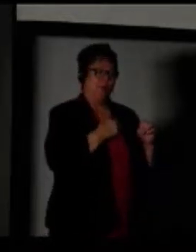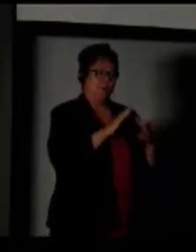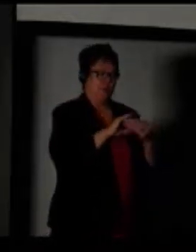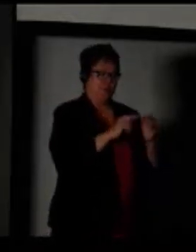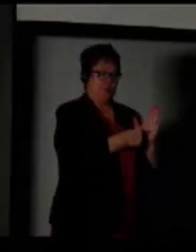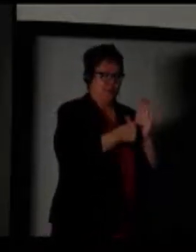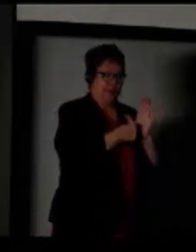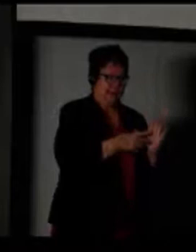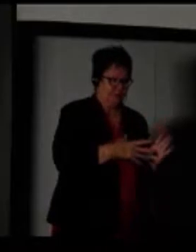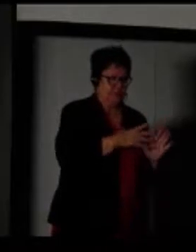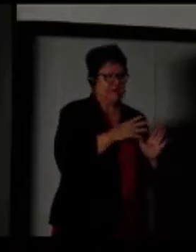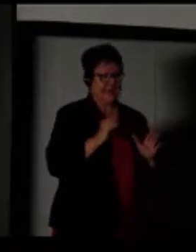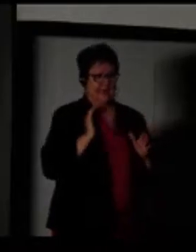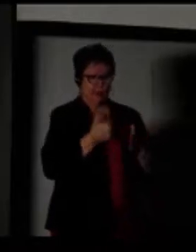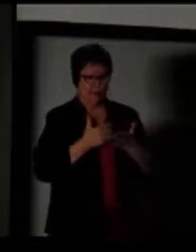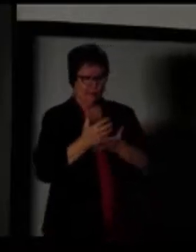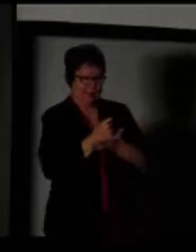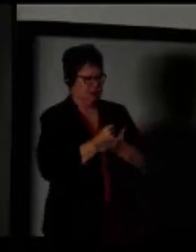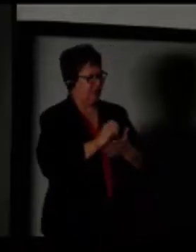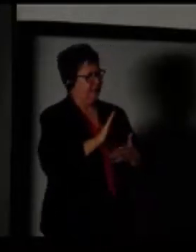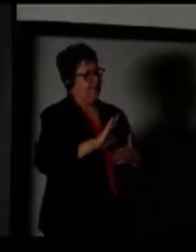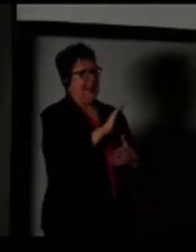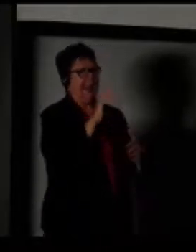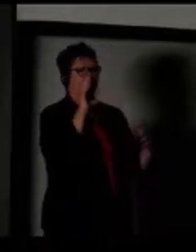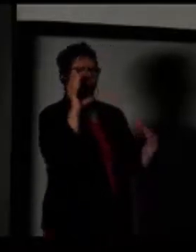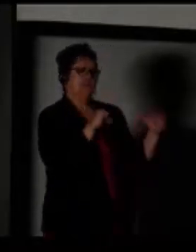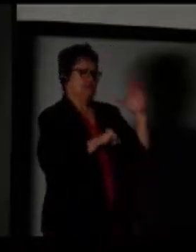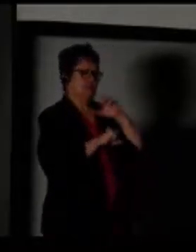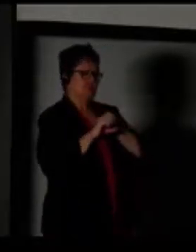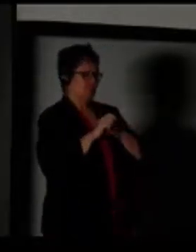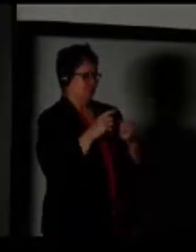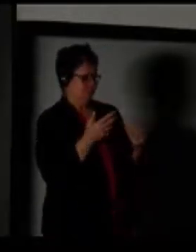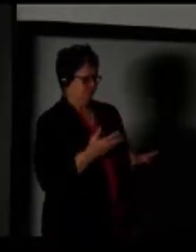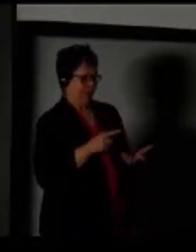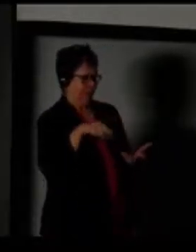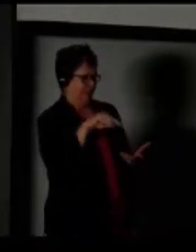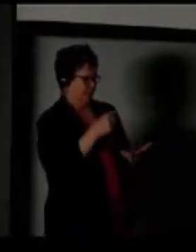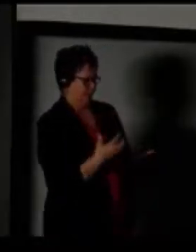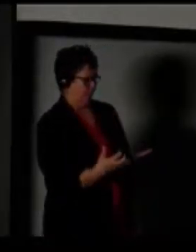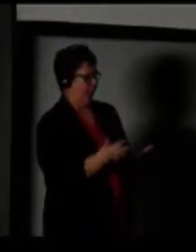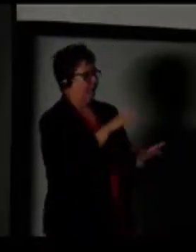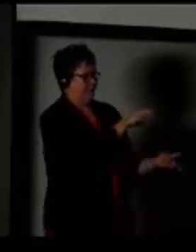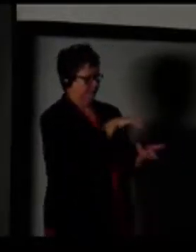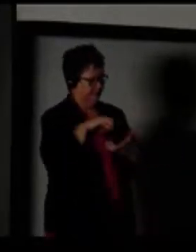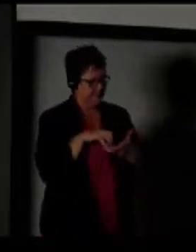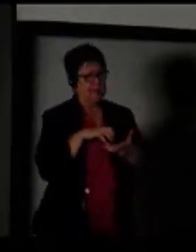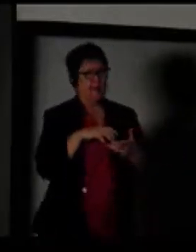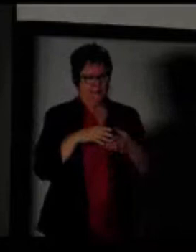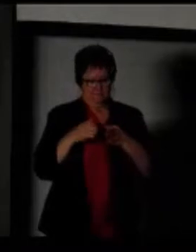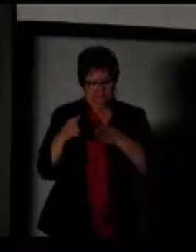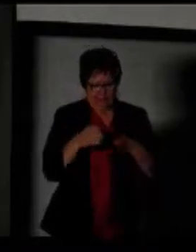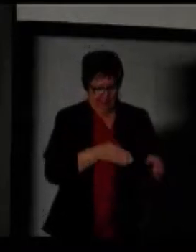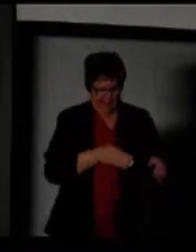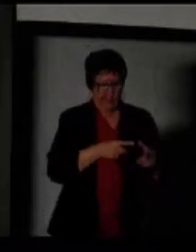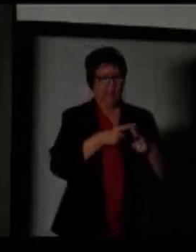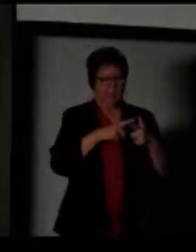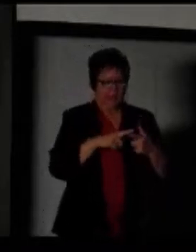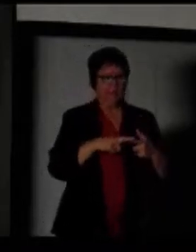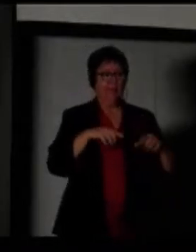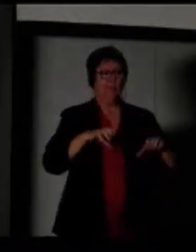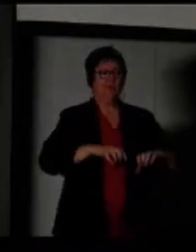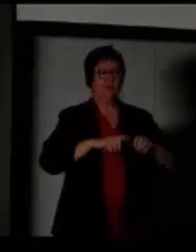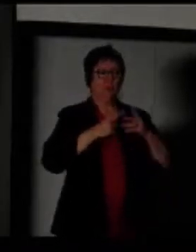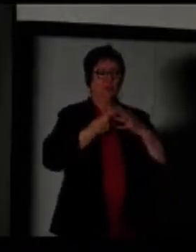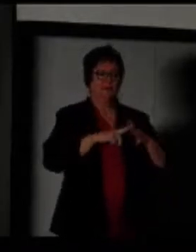collection. We will gather those, put together some type of plan, and then that's when we do the front-end evaluation to figure out what the